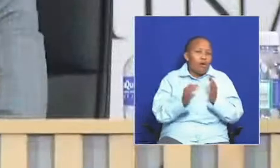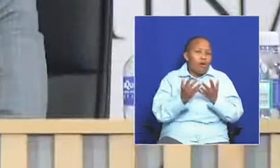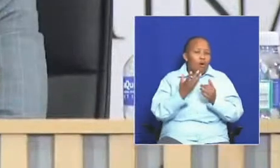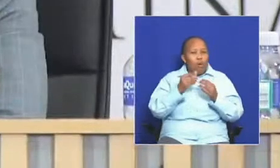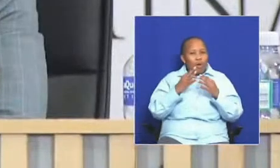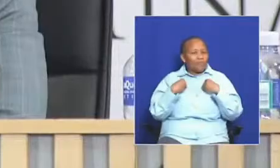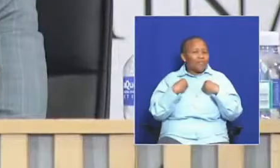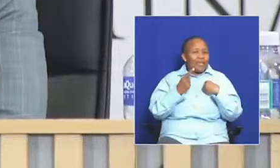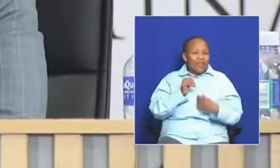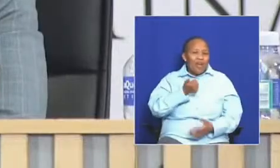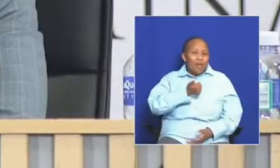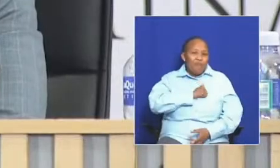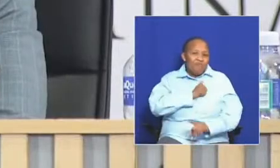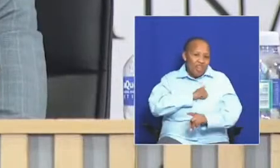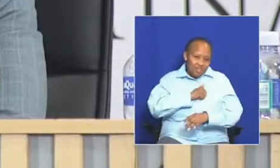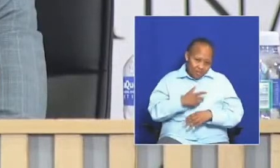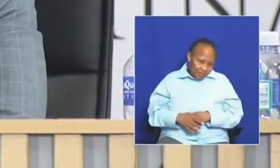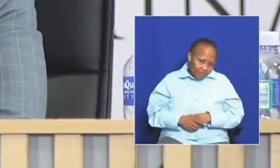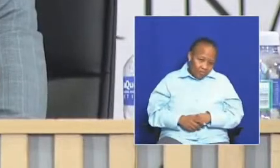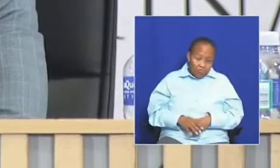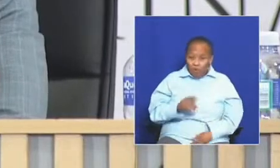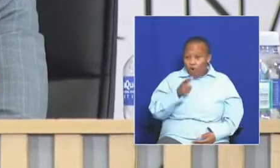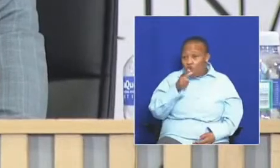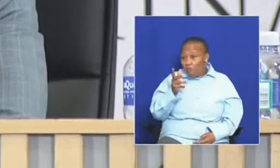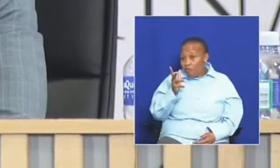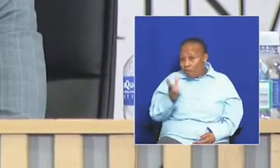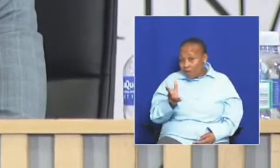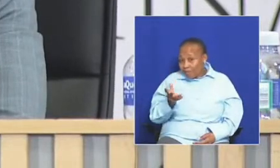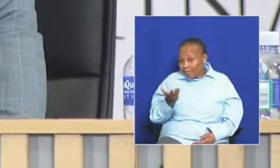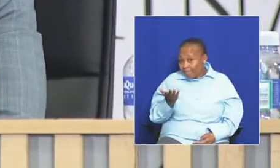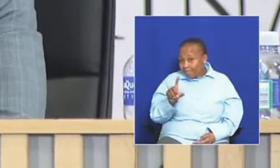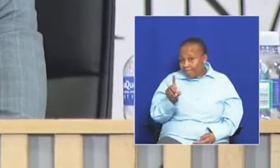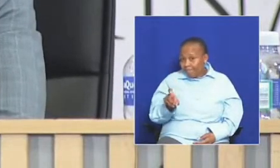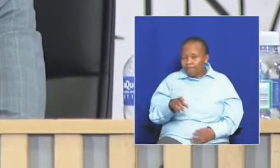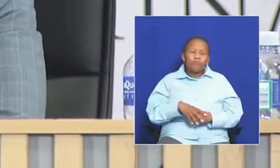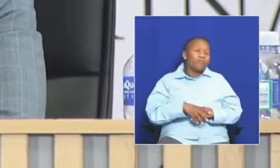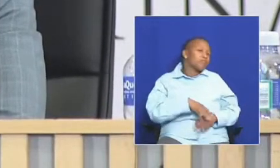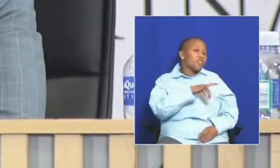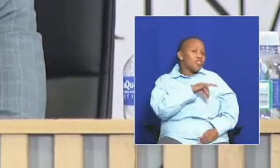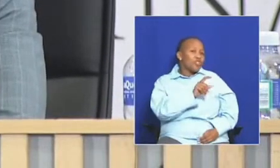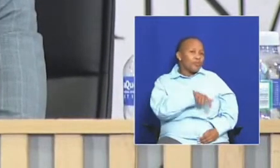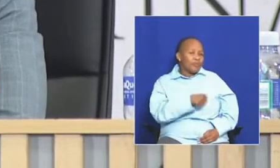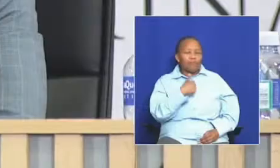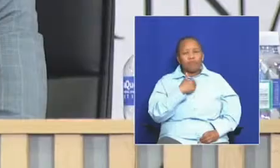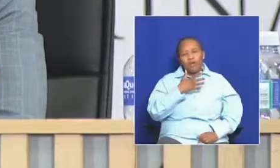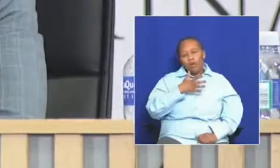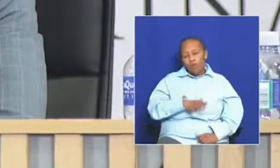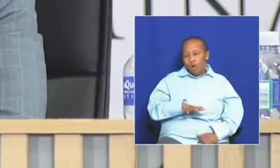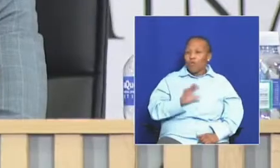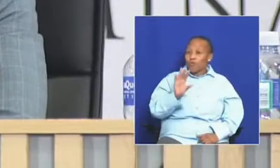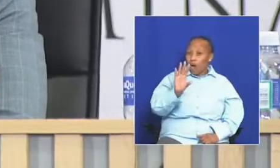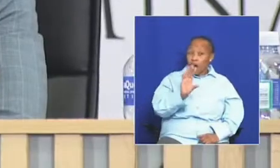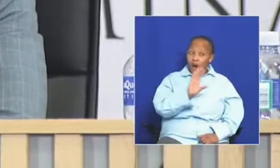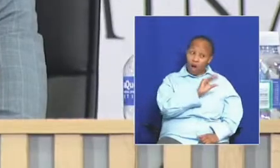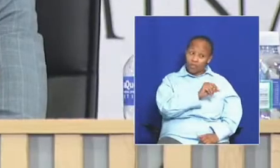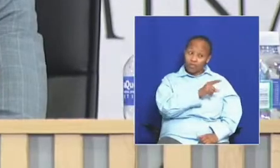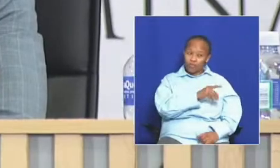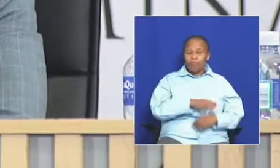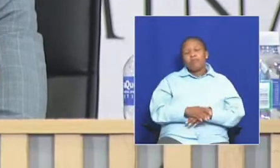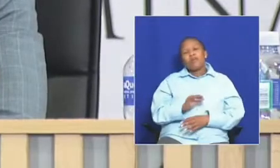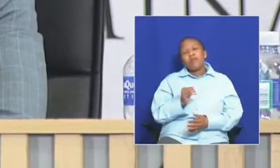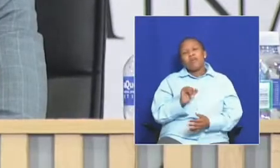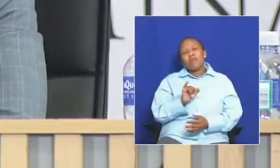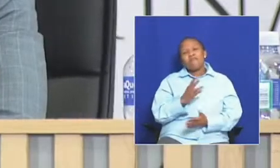You want to comment? Chairperson, I want to ask that there is an ongoing investigation, which I'll say